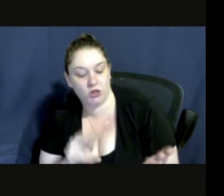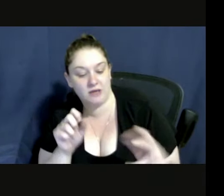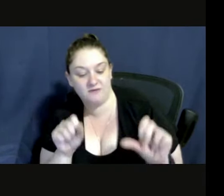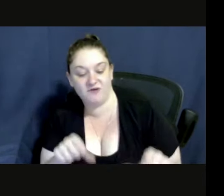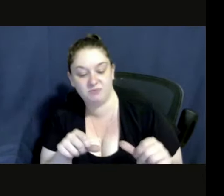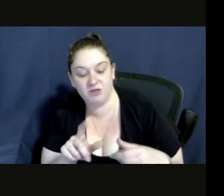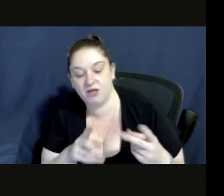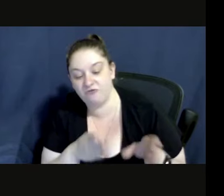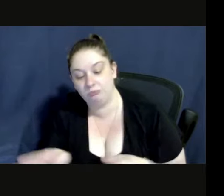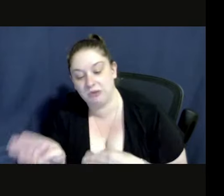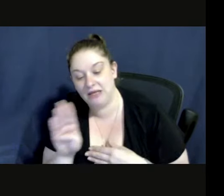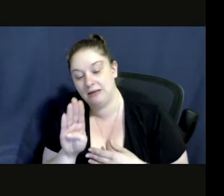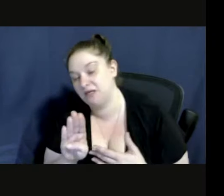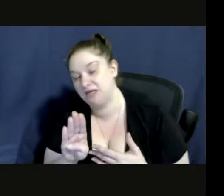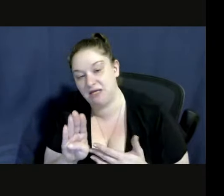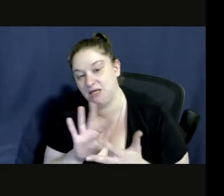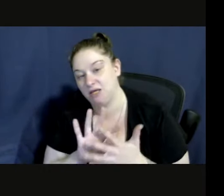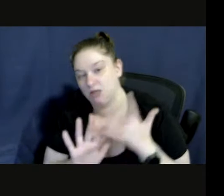B